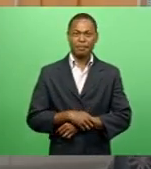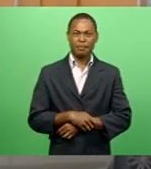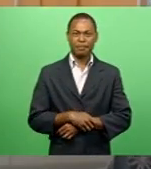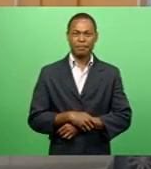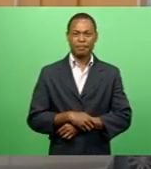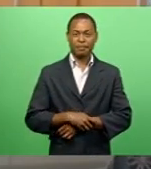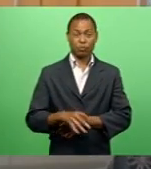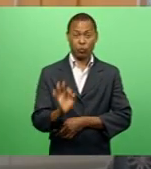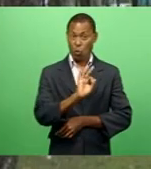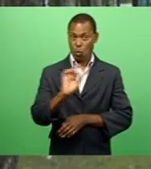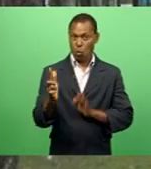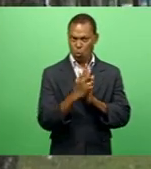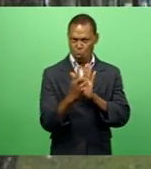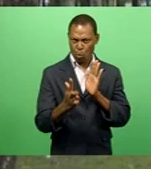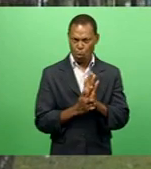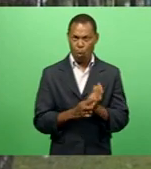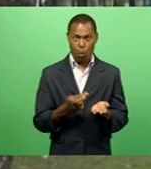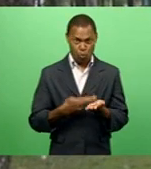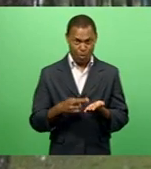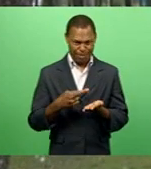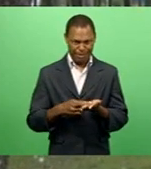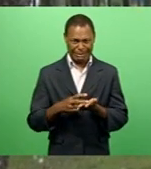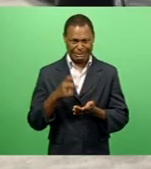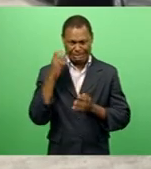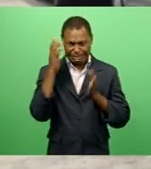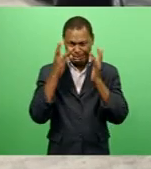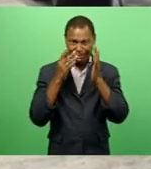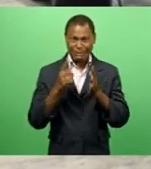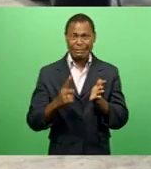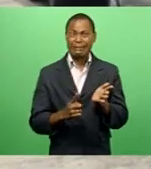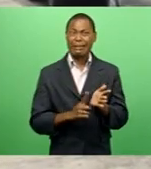And illegal rental concerns LTA.